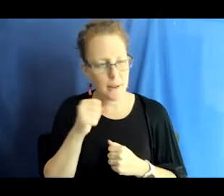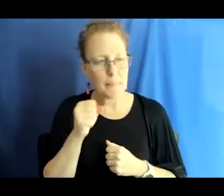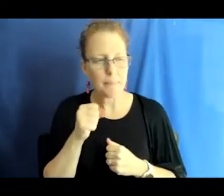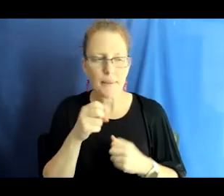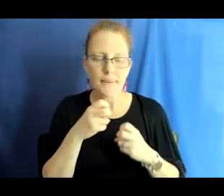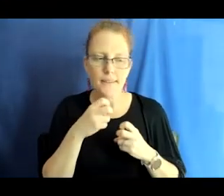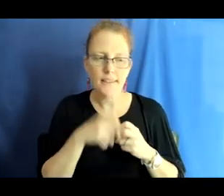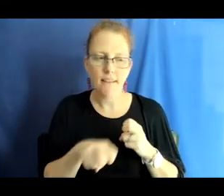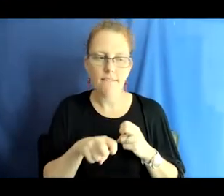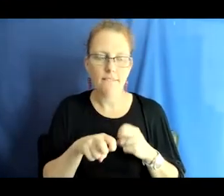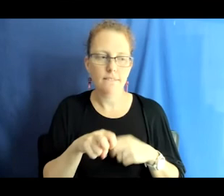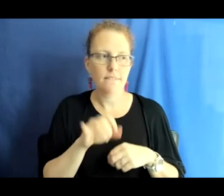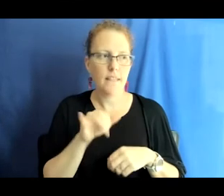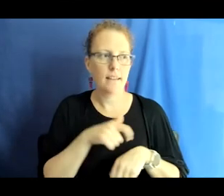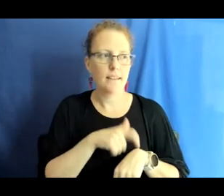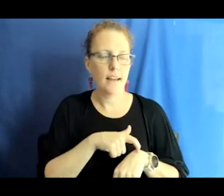just,